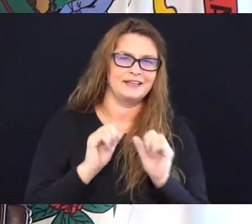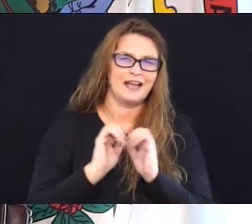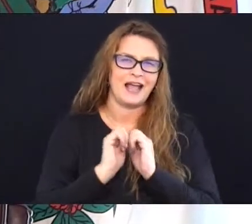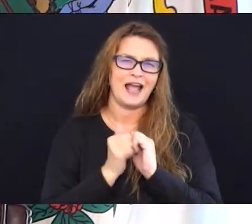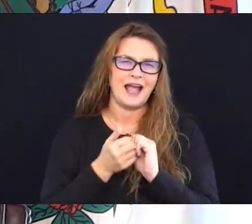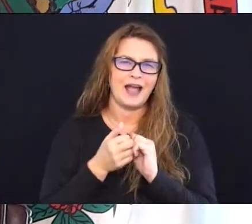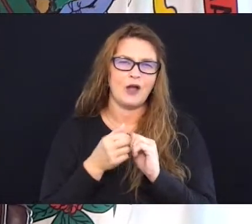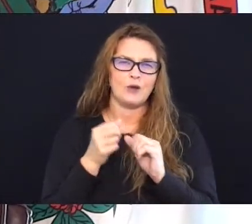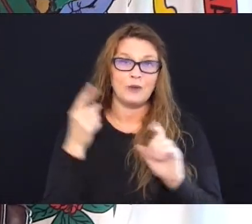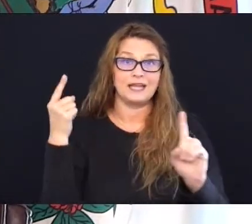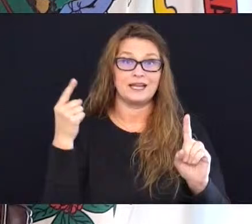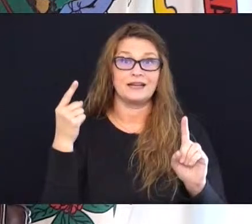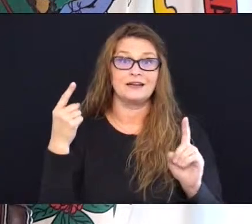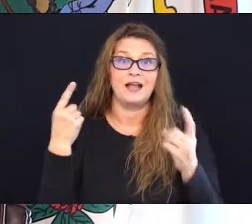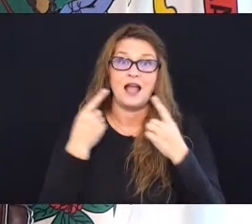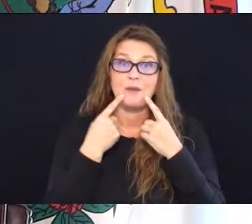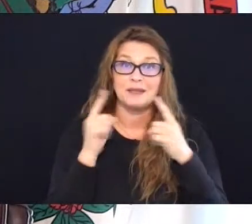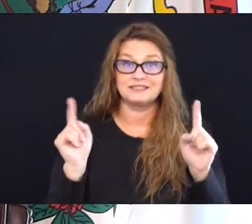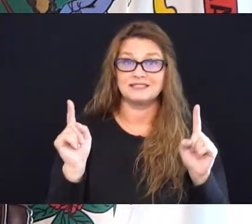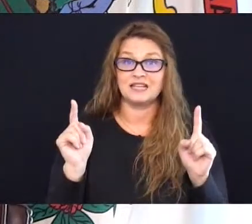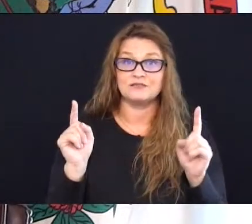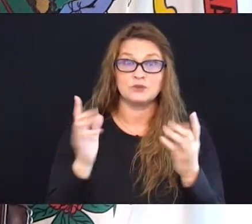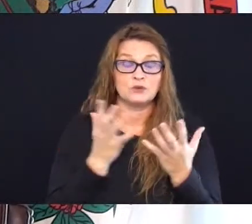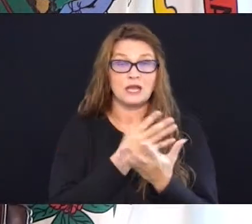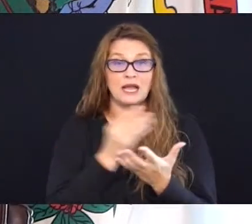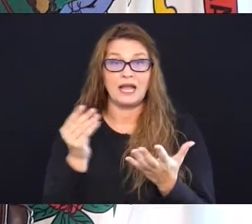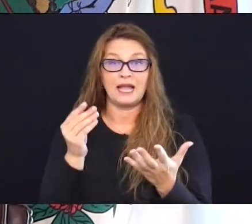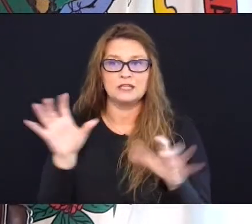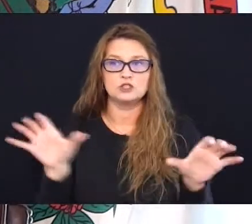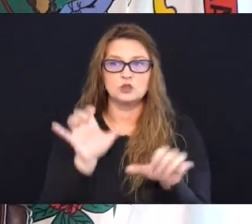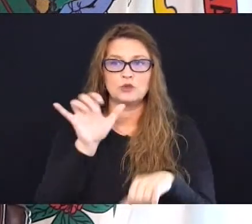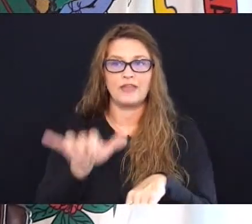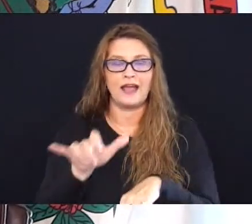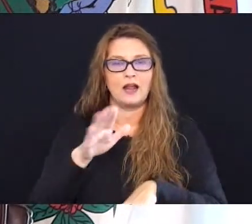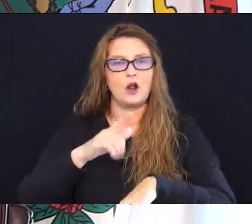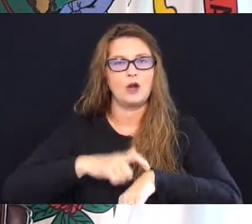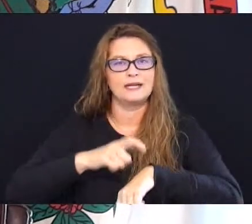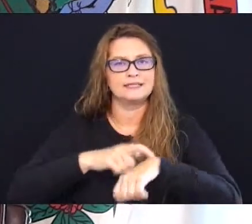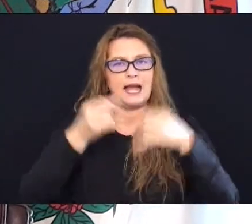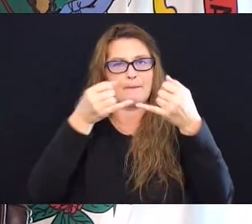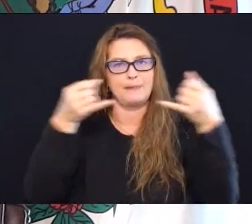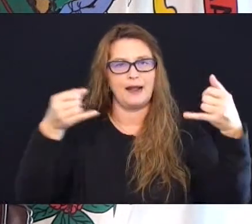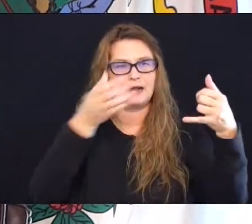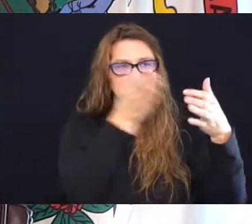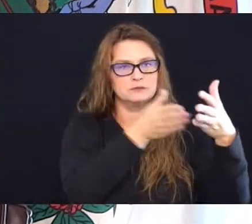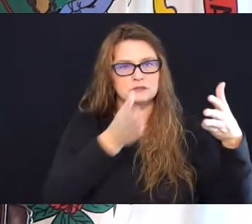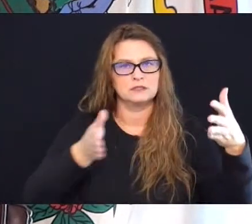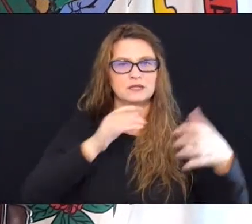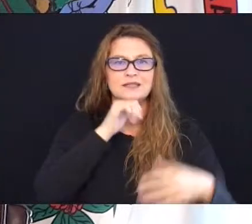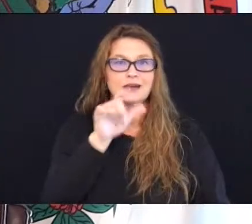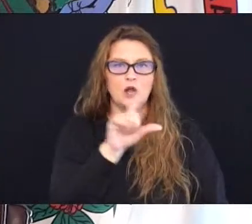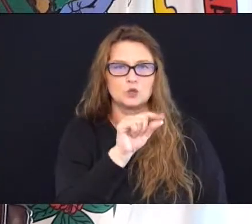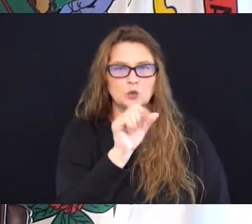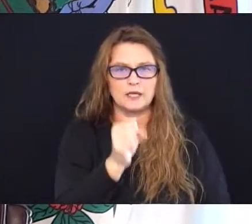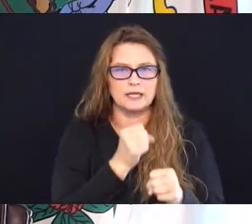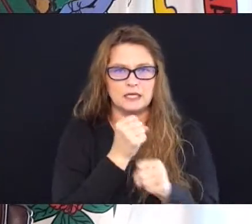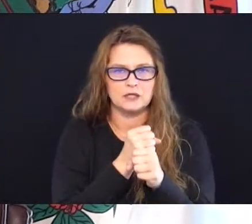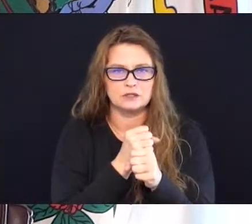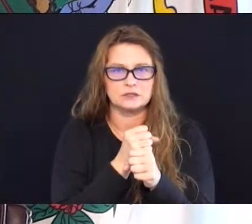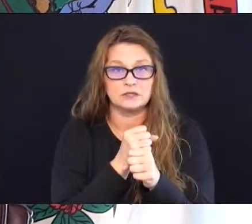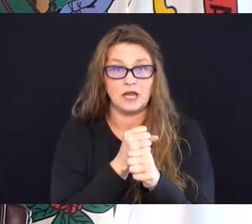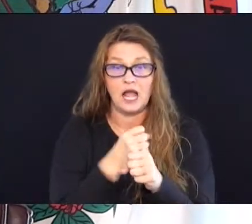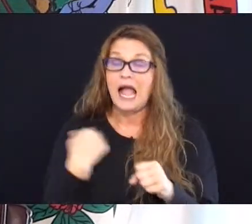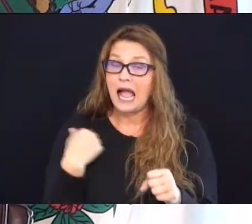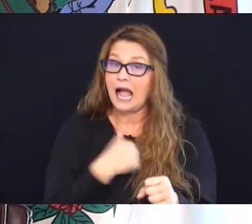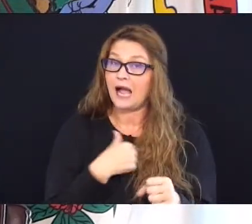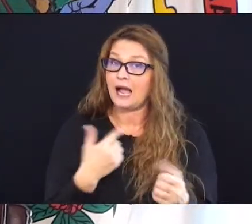we accomplish it, and how can we accomplish it on a timeline that's not 20 years. This was